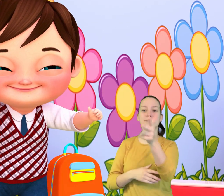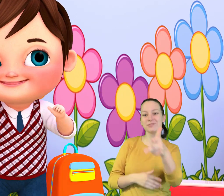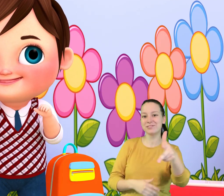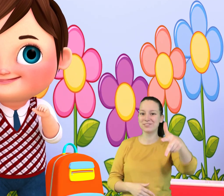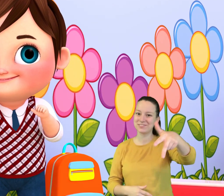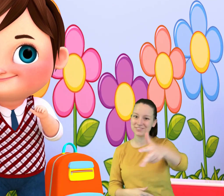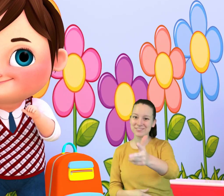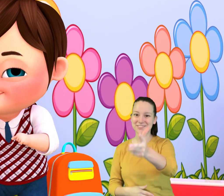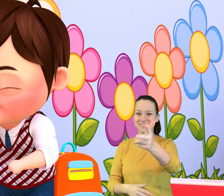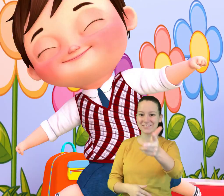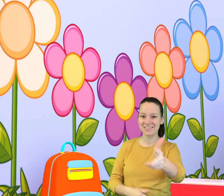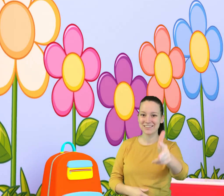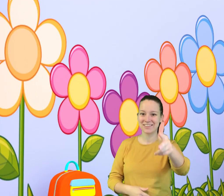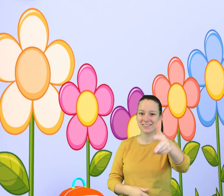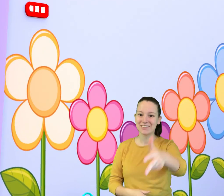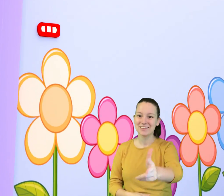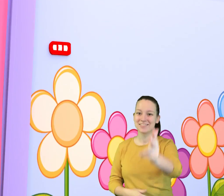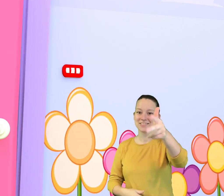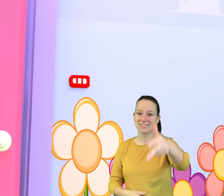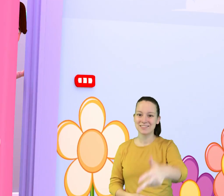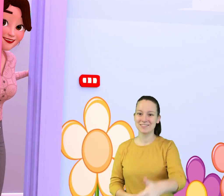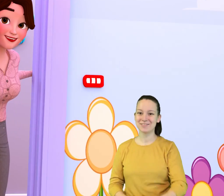through the